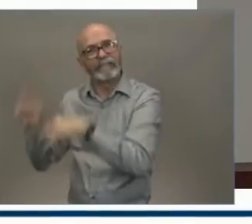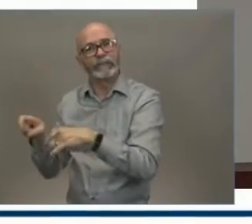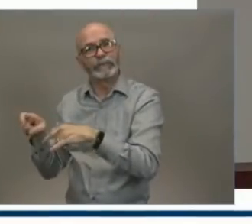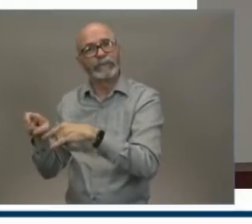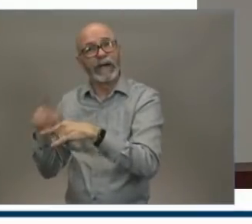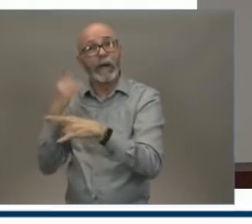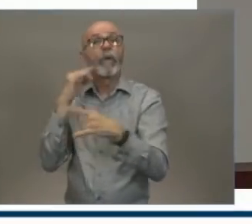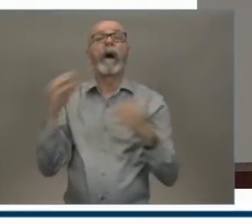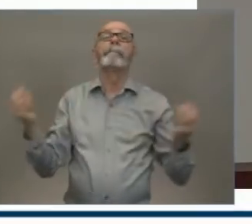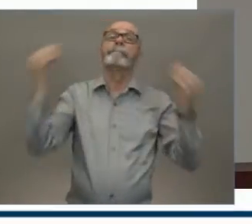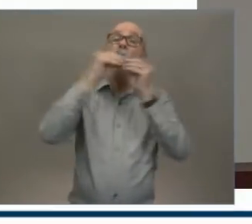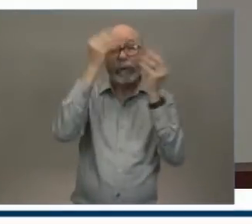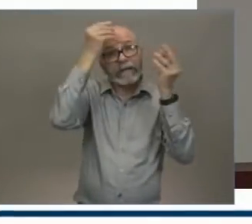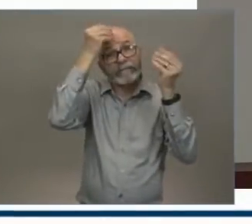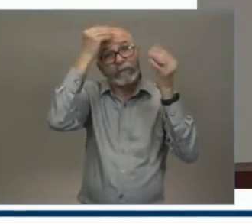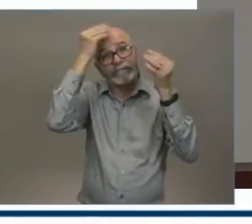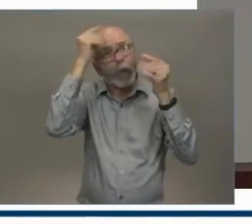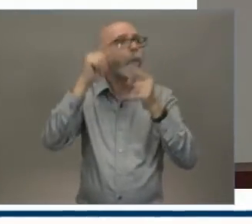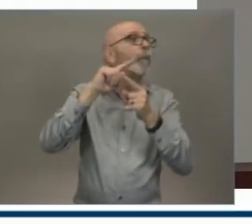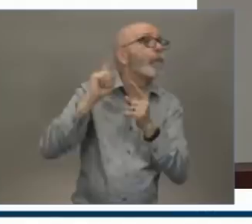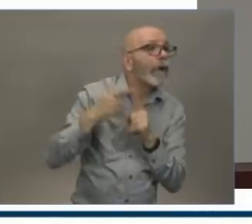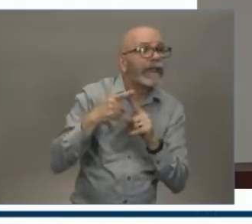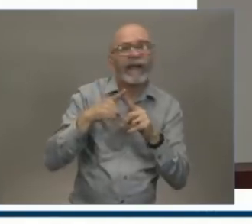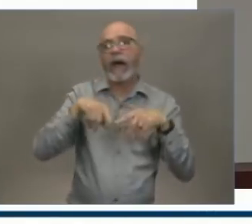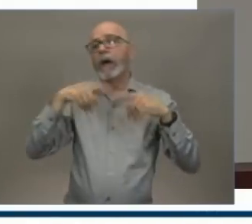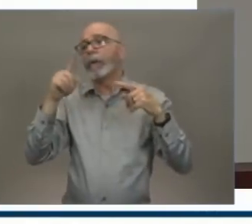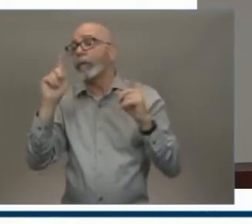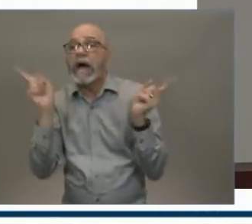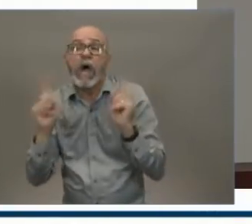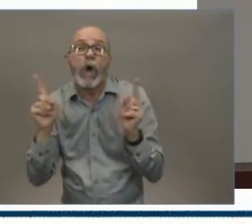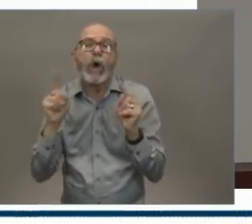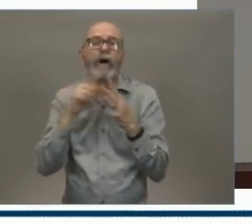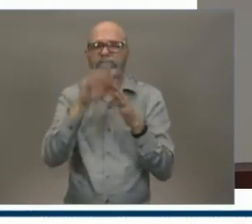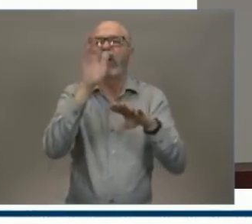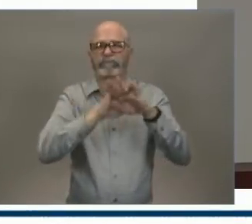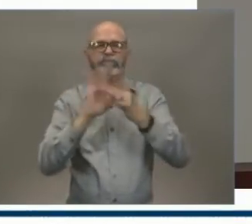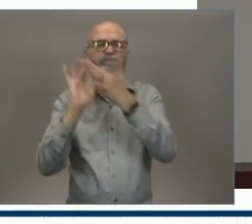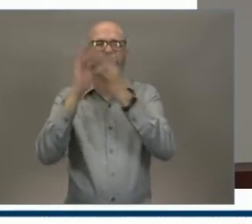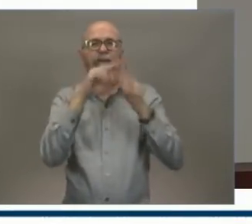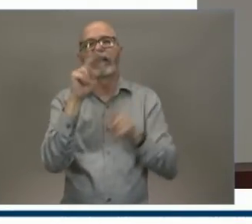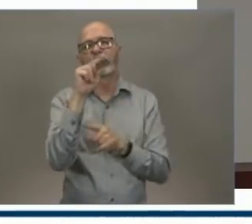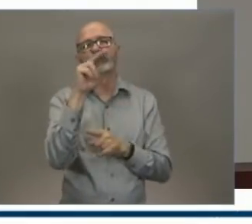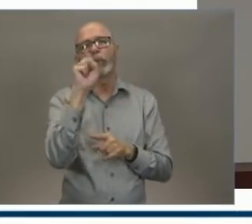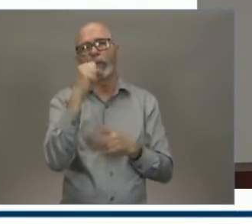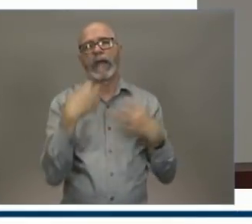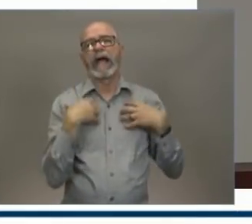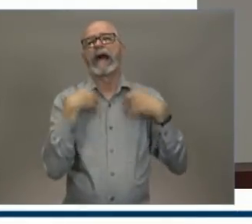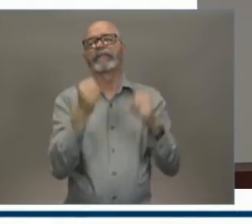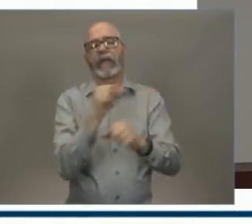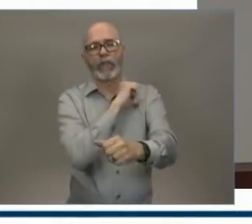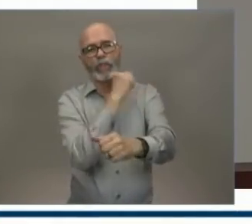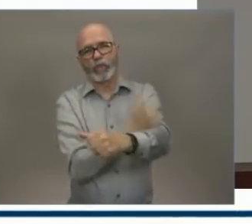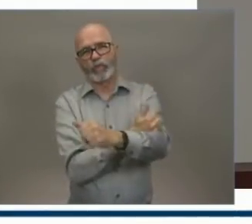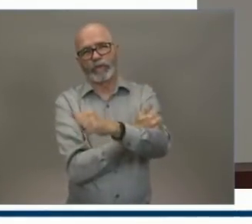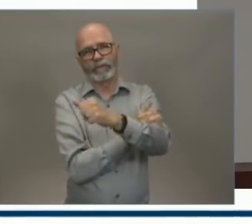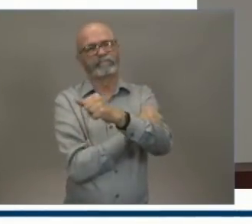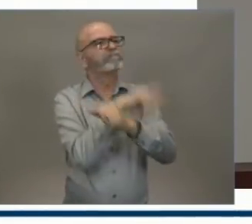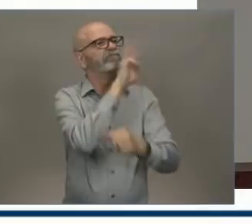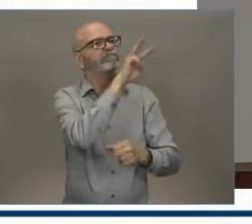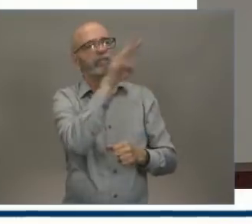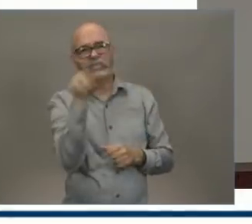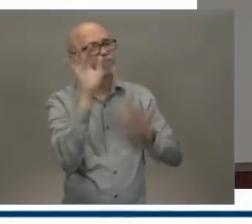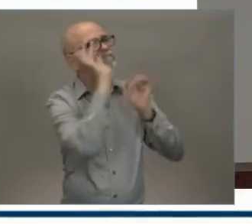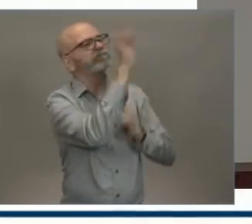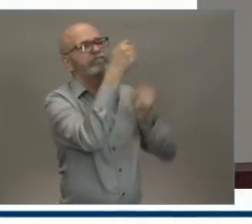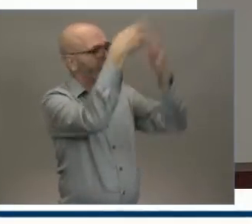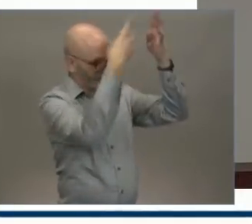exact location, timing on all the pop-up clinics at the Nova Scotia Health Authority website. And it's important that while we're